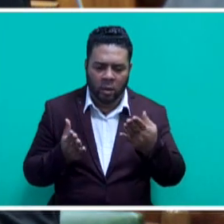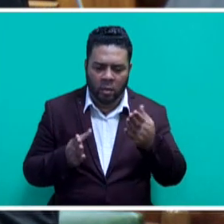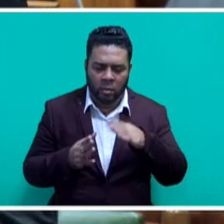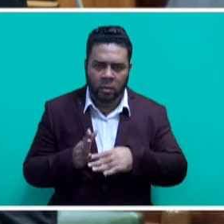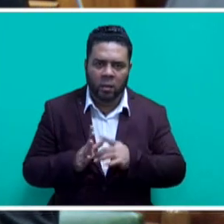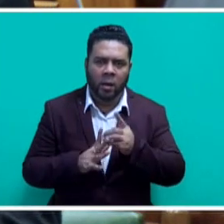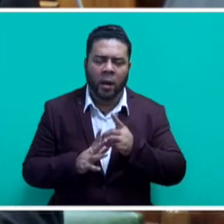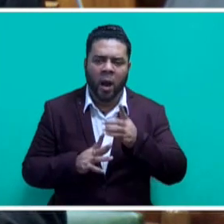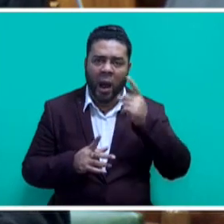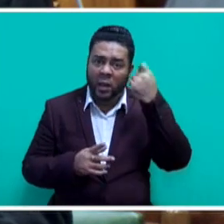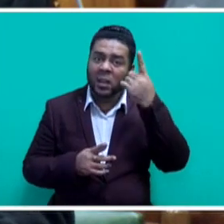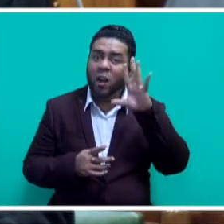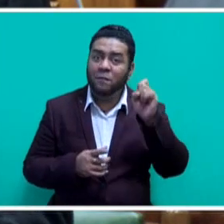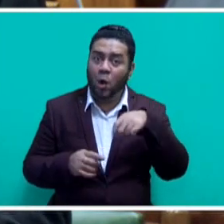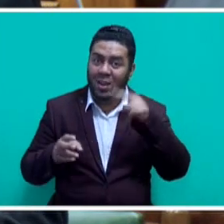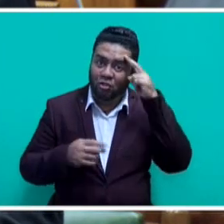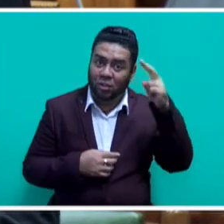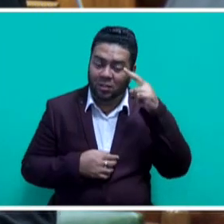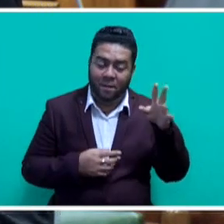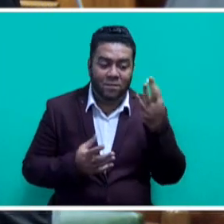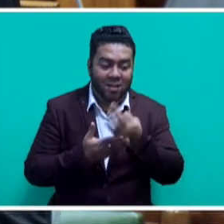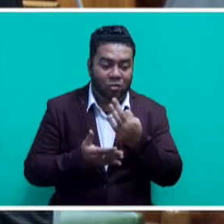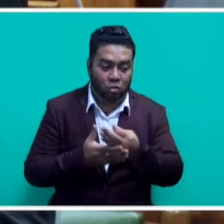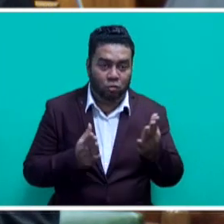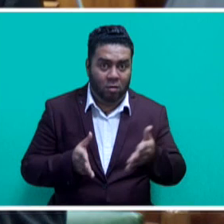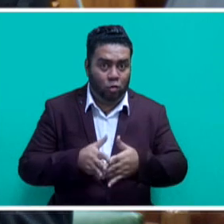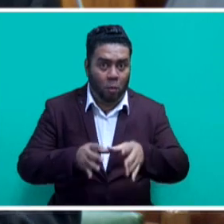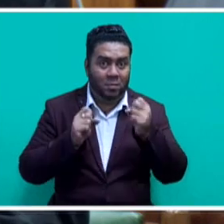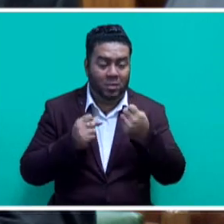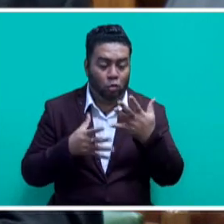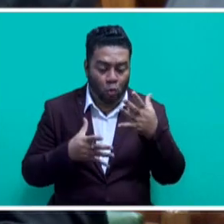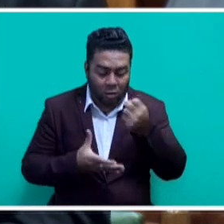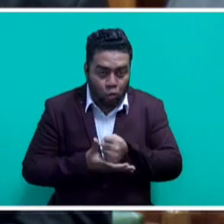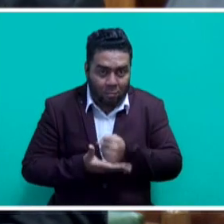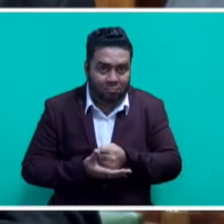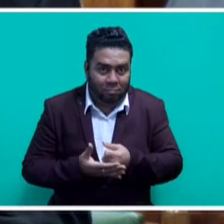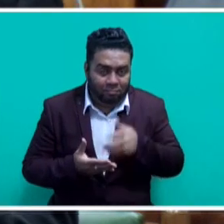of understanding of our nation's financial landscape and his commitment to ensuring its prosperity.